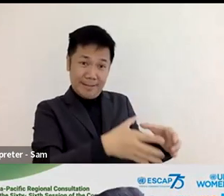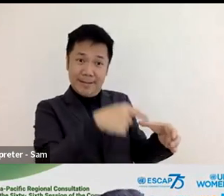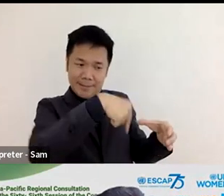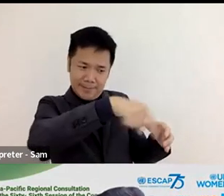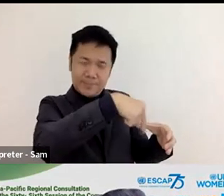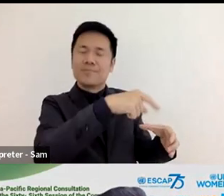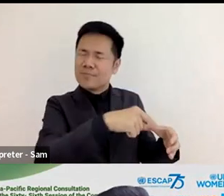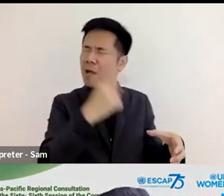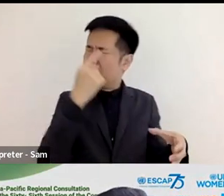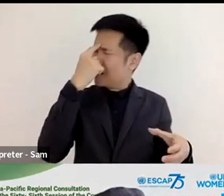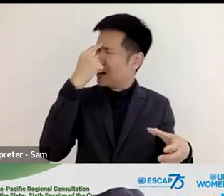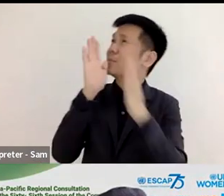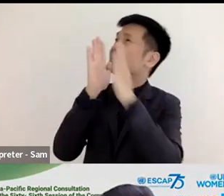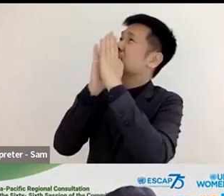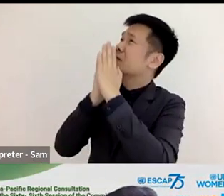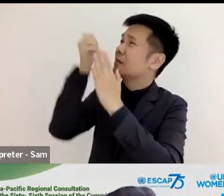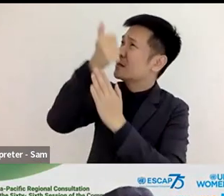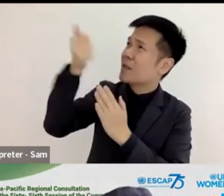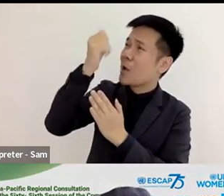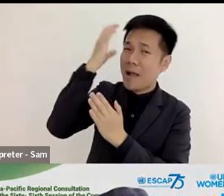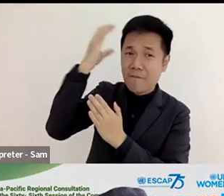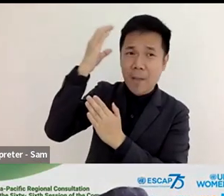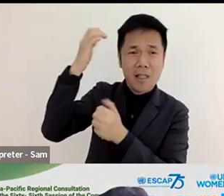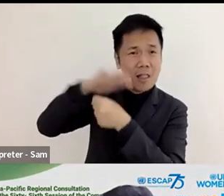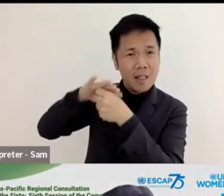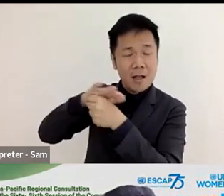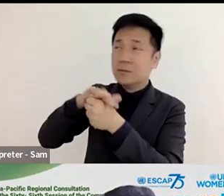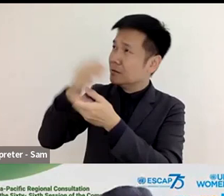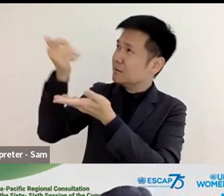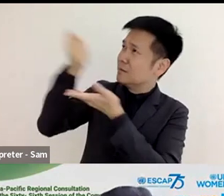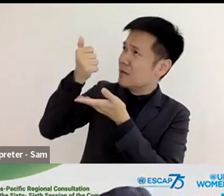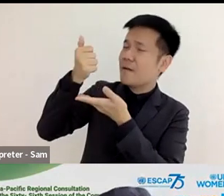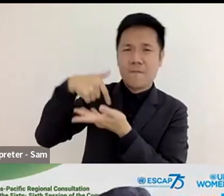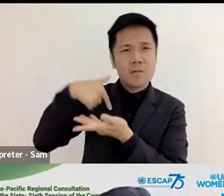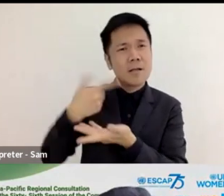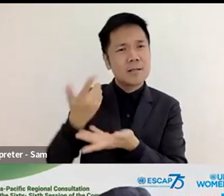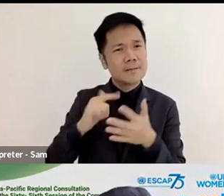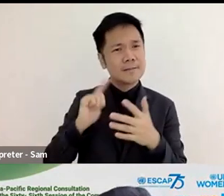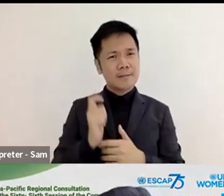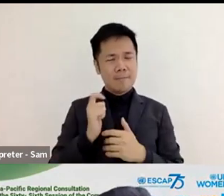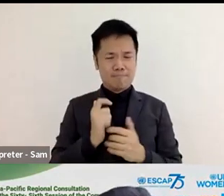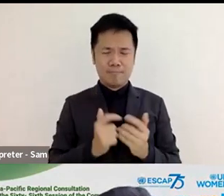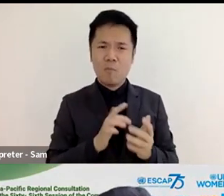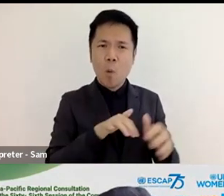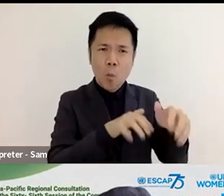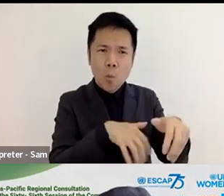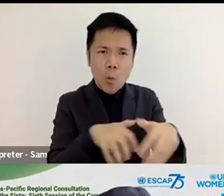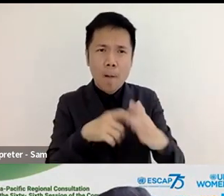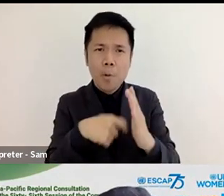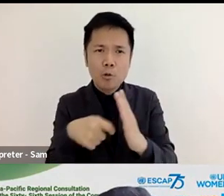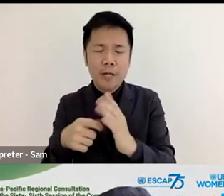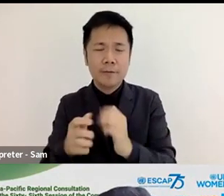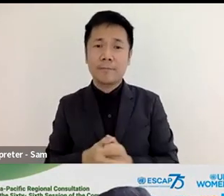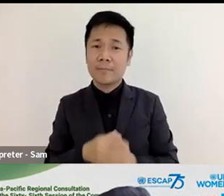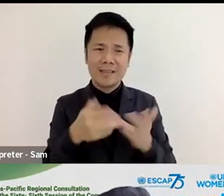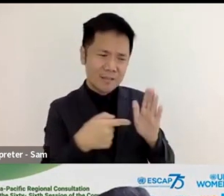to ask the local government to support their loan program. I think this is difficult with some poor province like